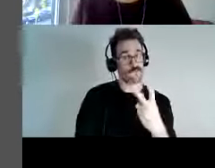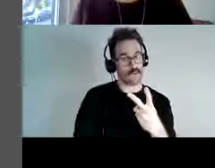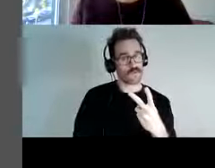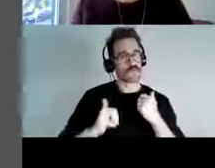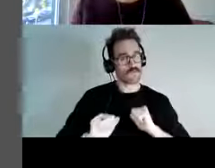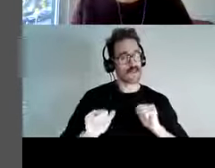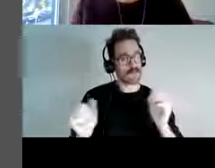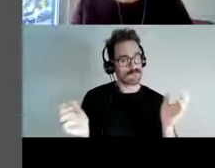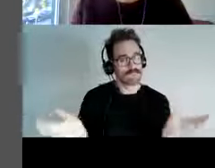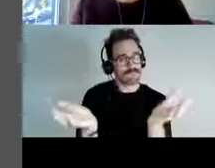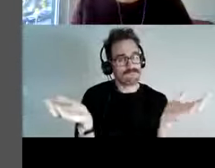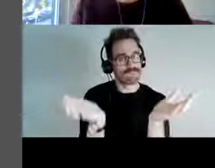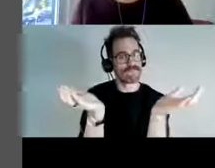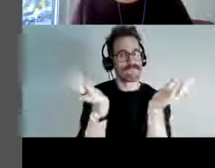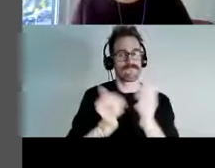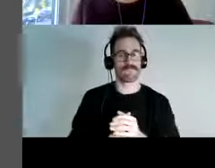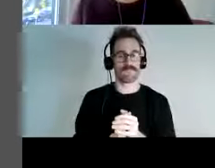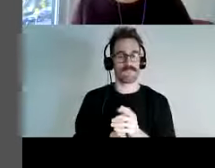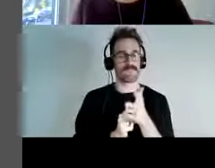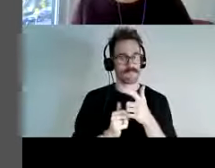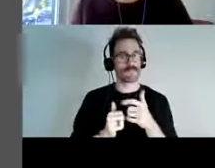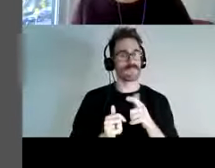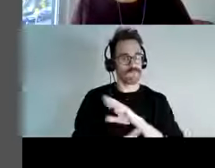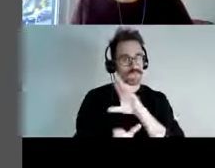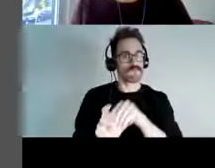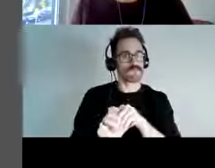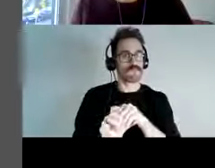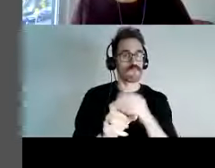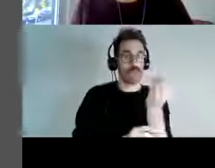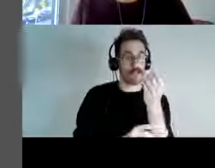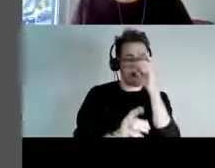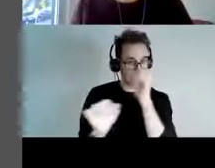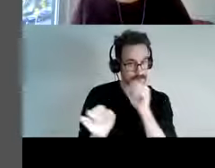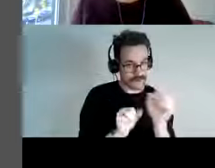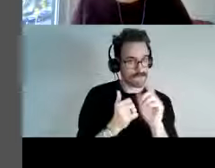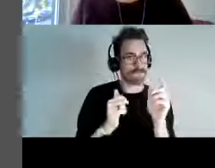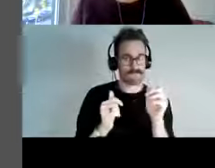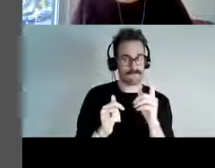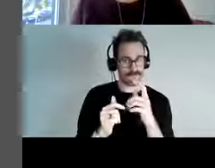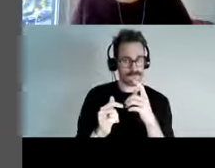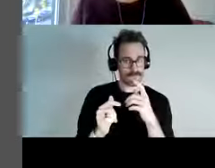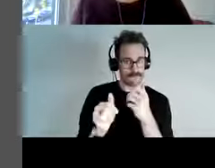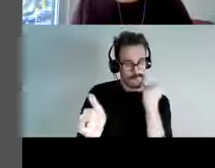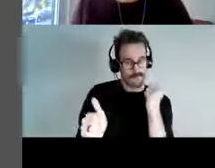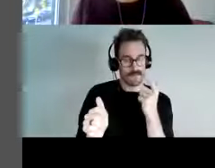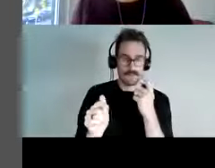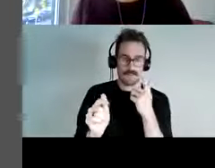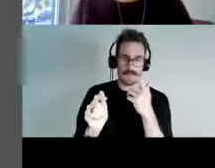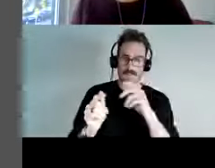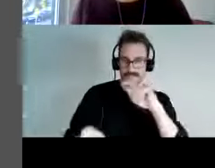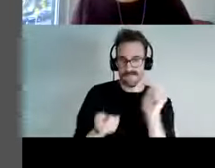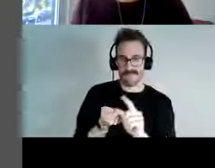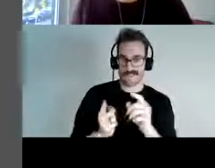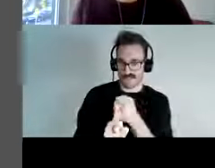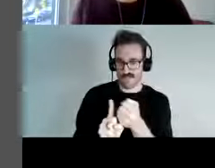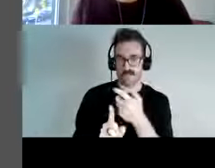do. We implement Ontario's strategy to combat elder abuse, and we work through working with community partners across Ontario,